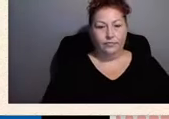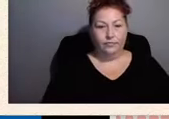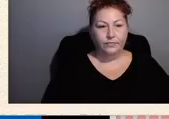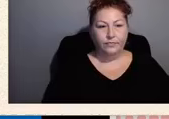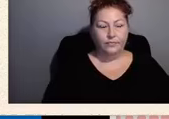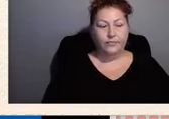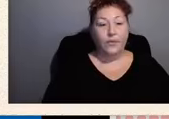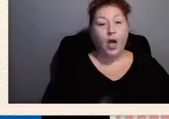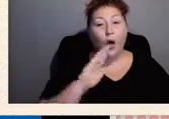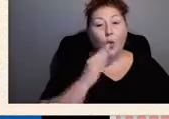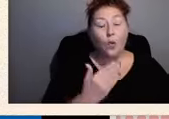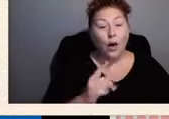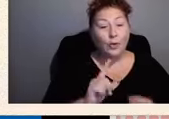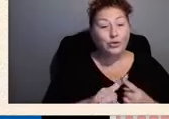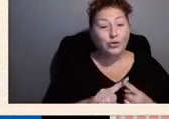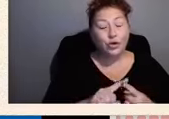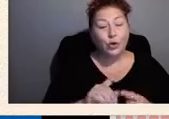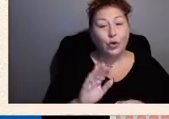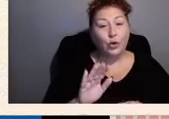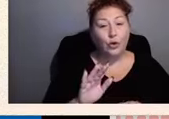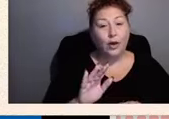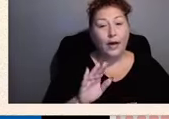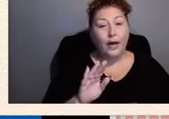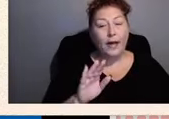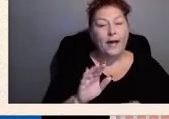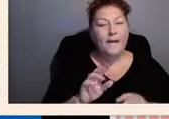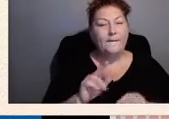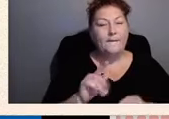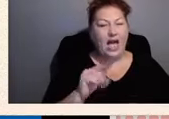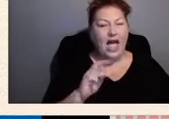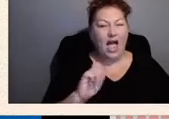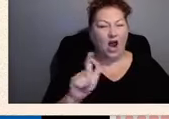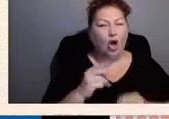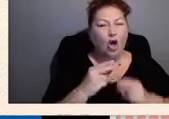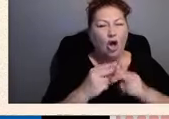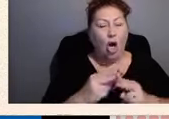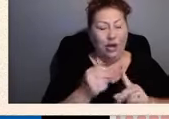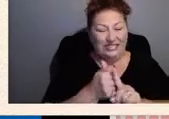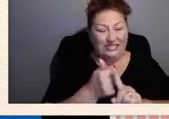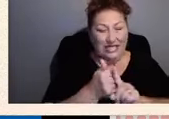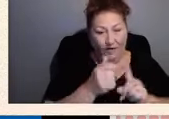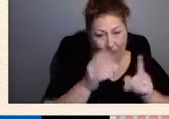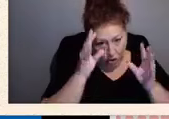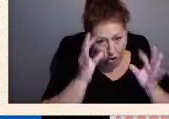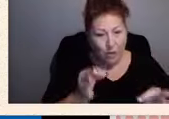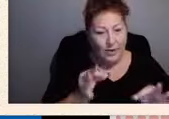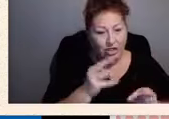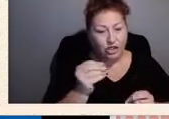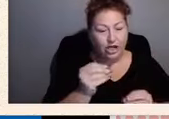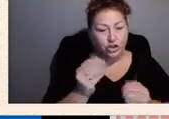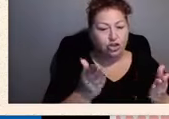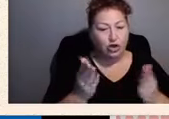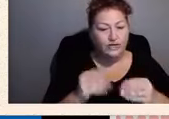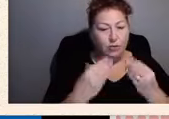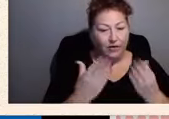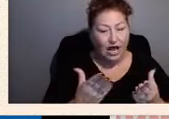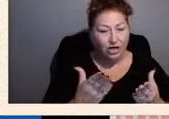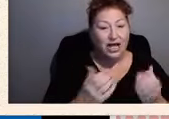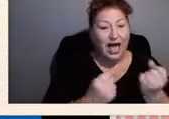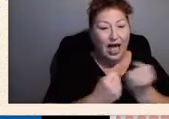Welcome to the panel called Self-Determination in Service Providers, Advocating Through Life's